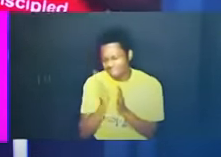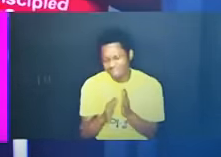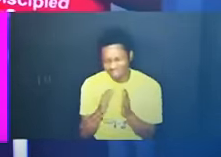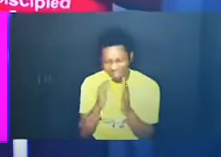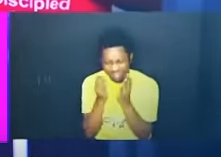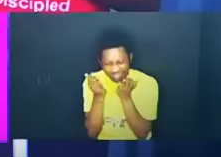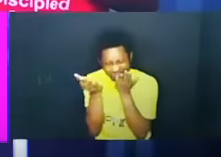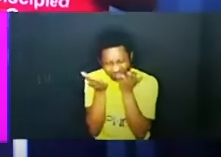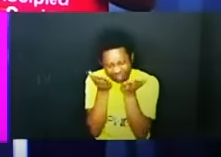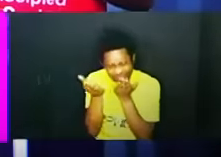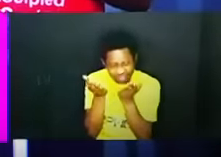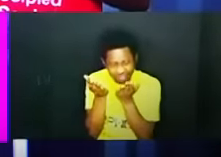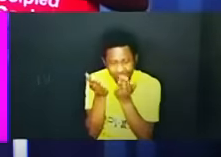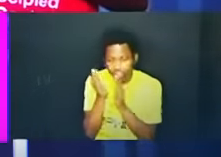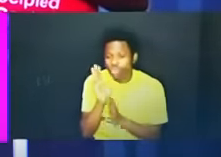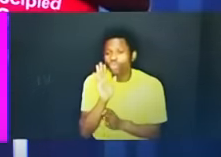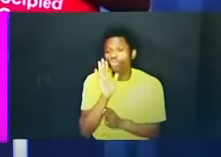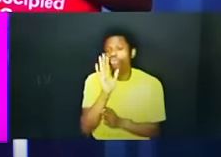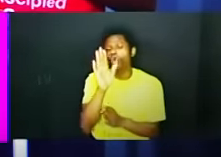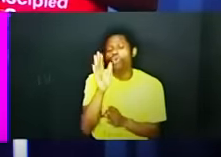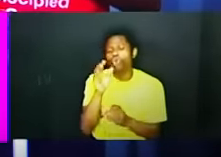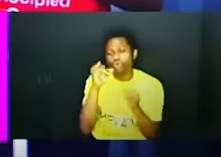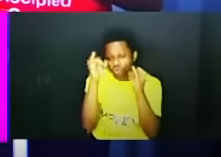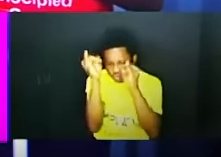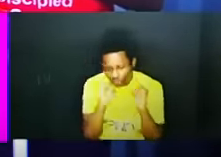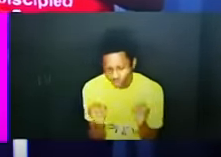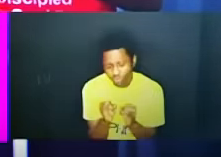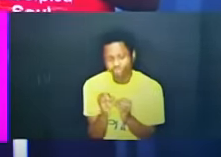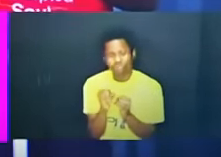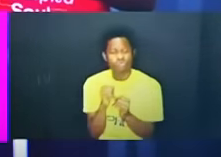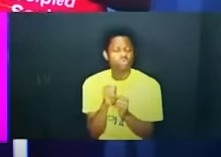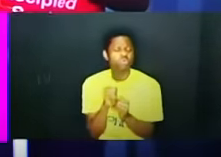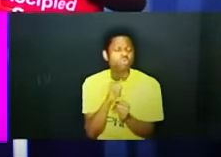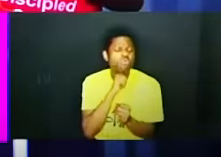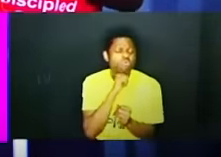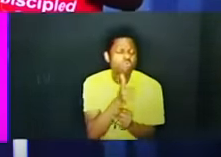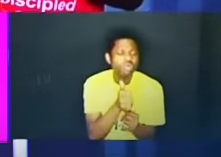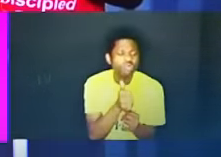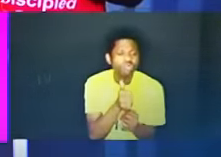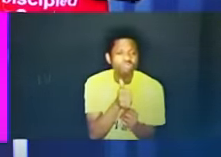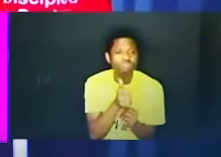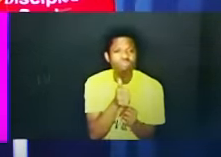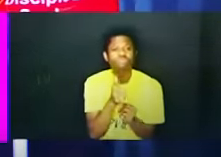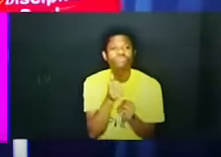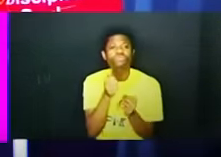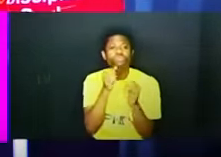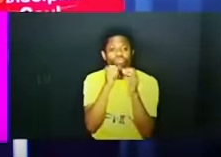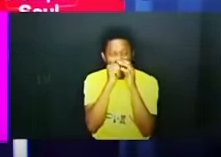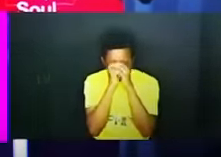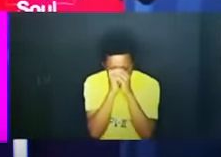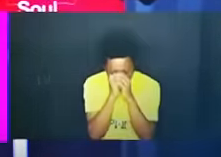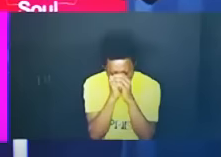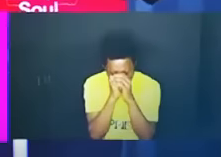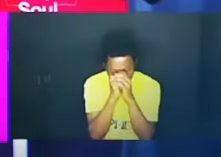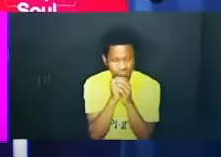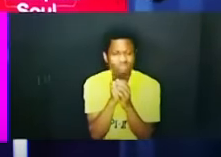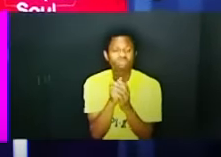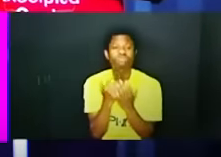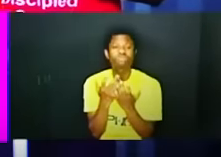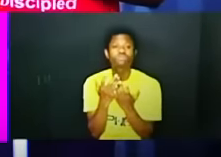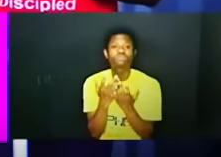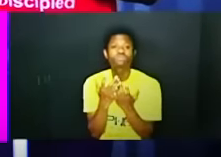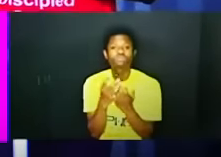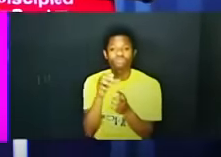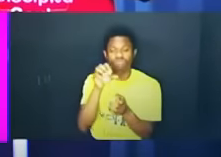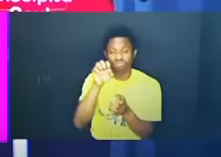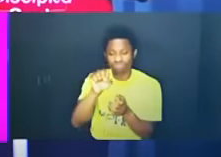never avoda your gods. Nor, then this word, worship here, is